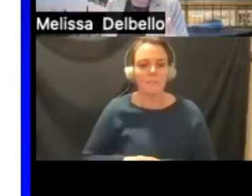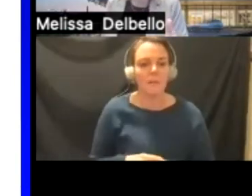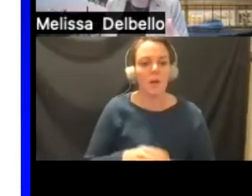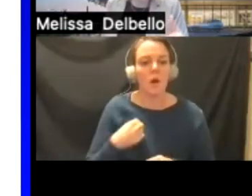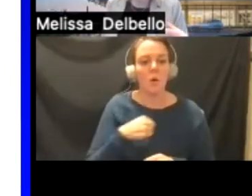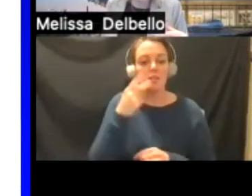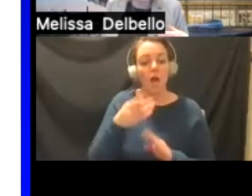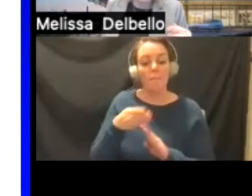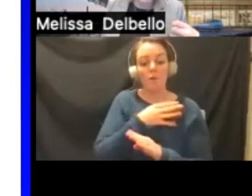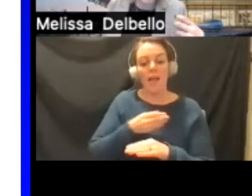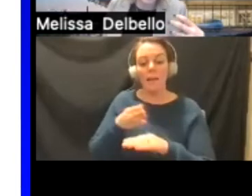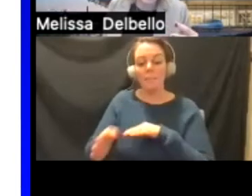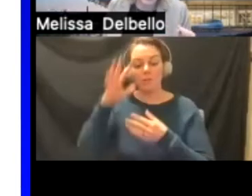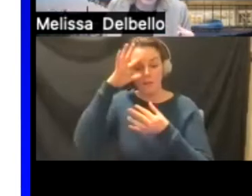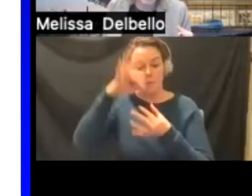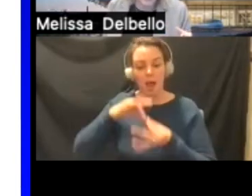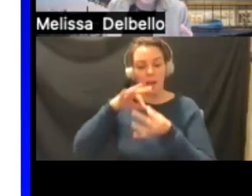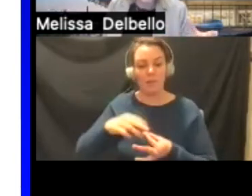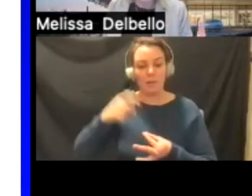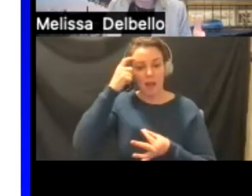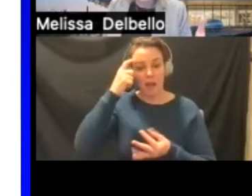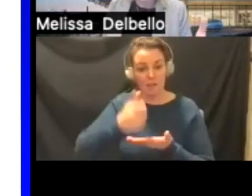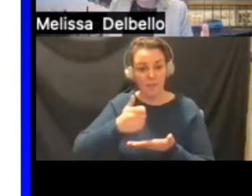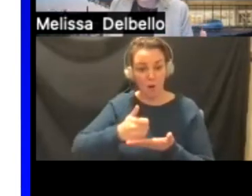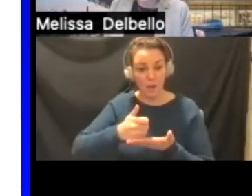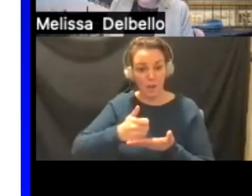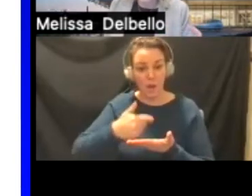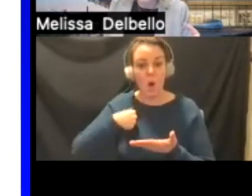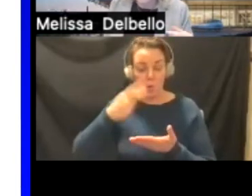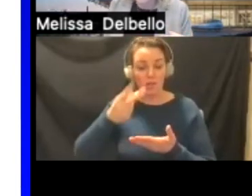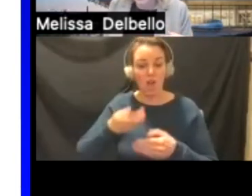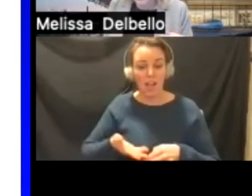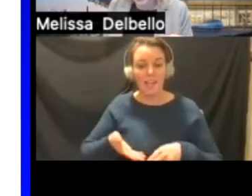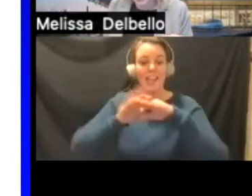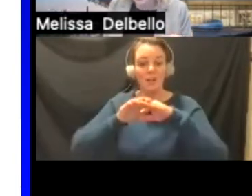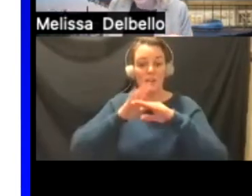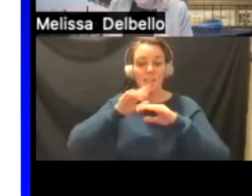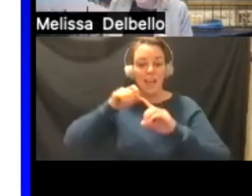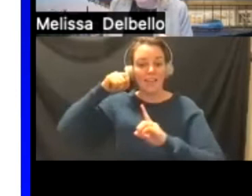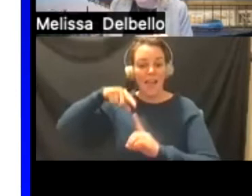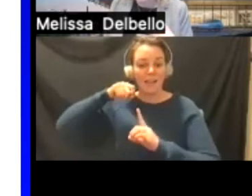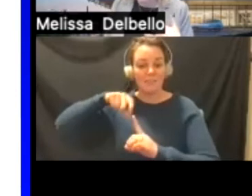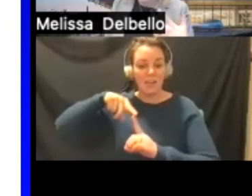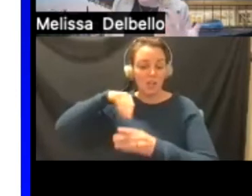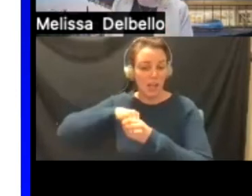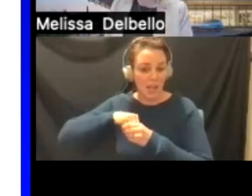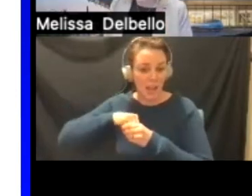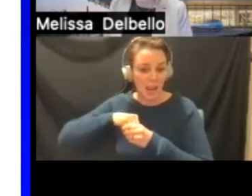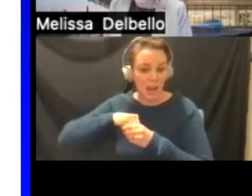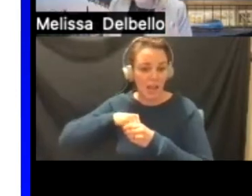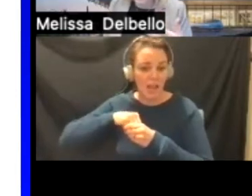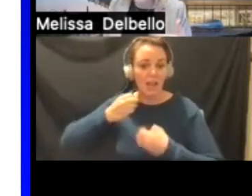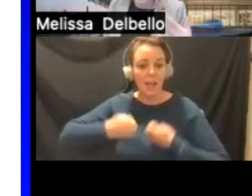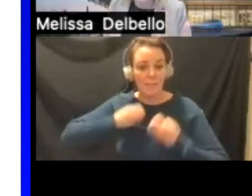pre and post mindfulness-based cognitive therapy, we saw an increase in activation in an